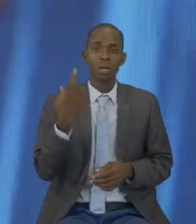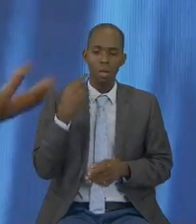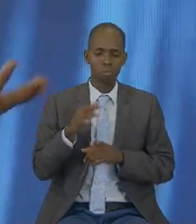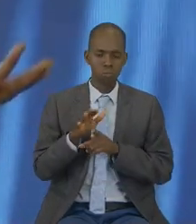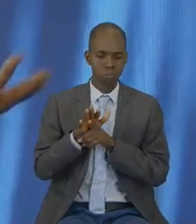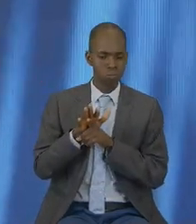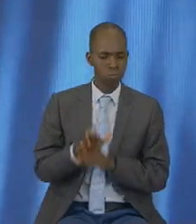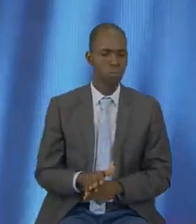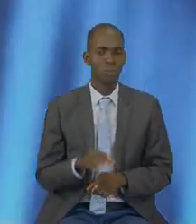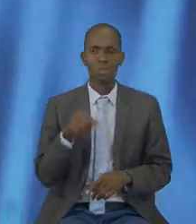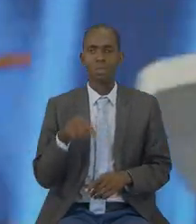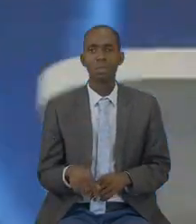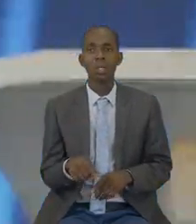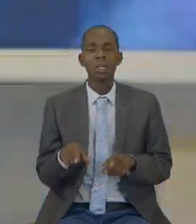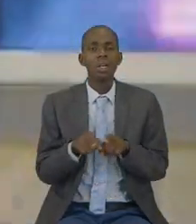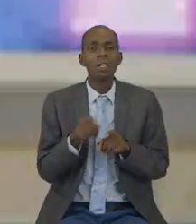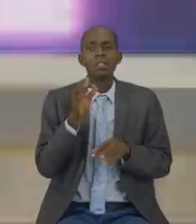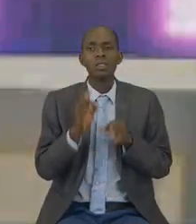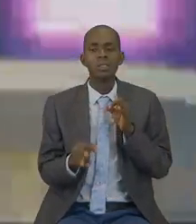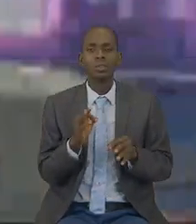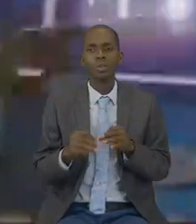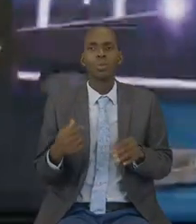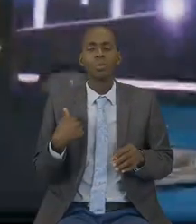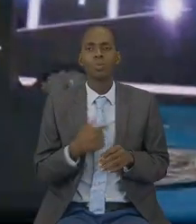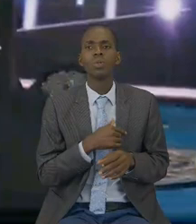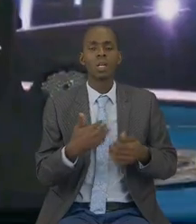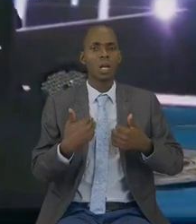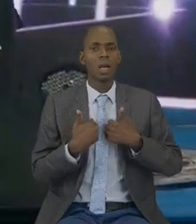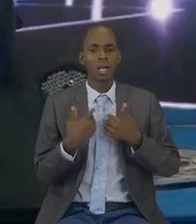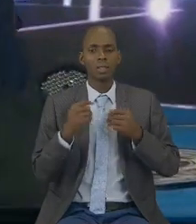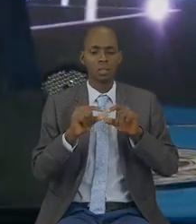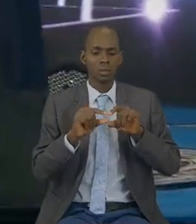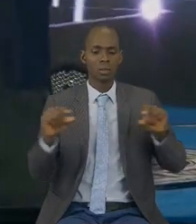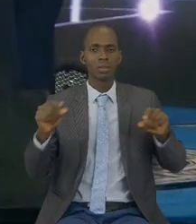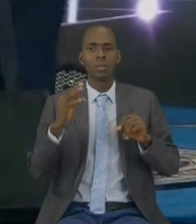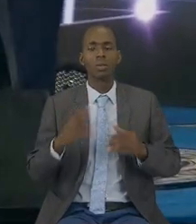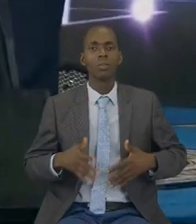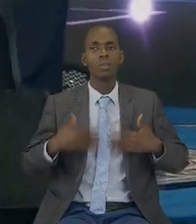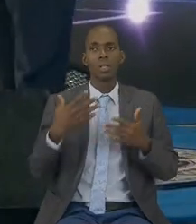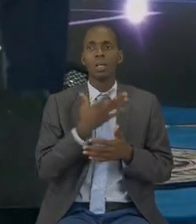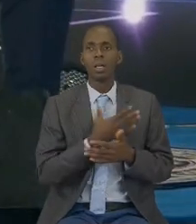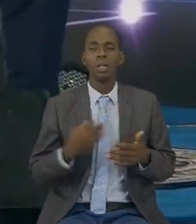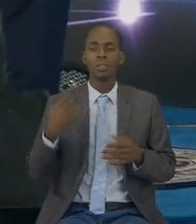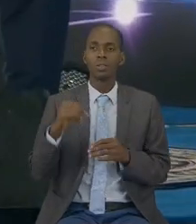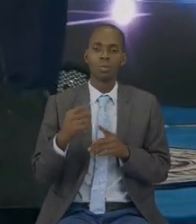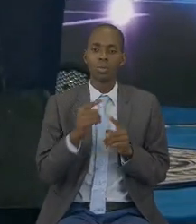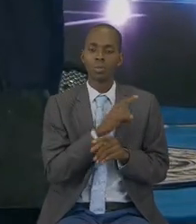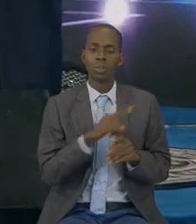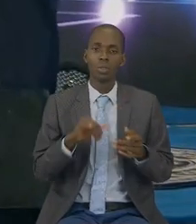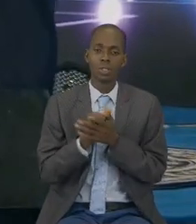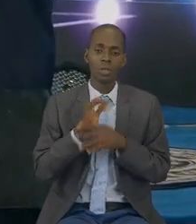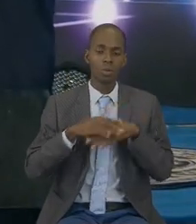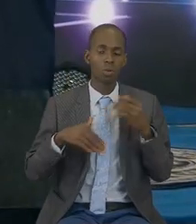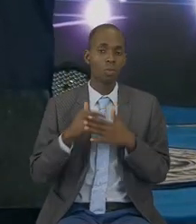wall, as if we had the sentence of life. Then he said, the Lord that comforts all people, he came